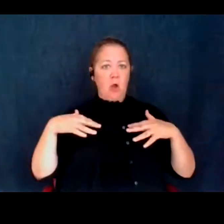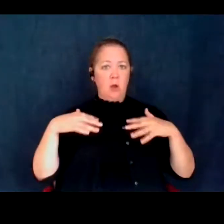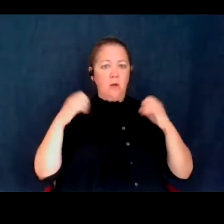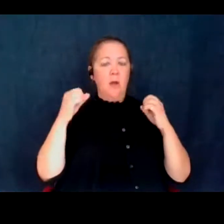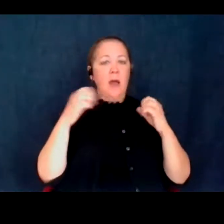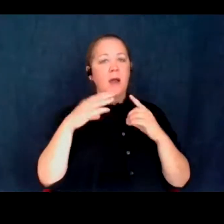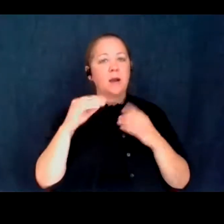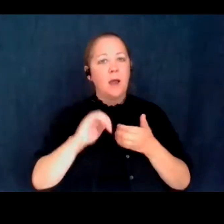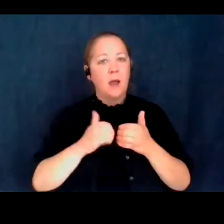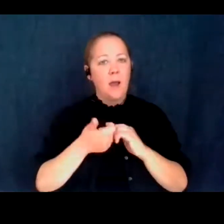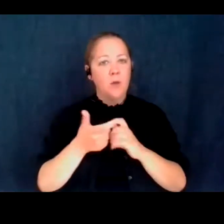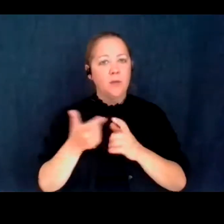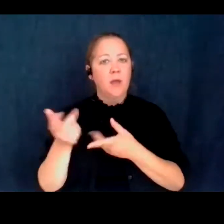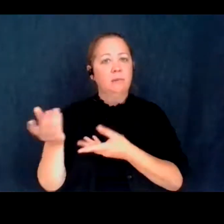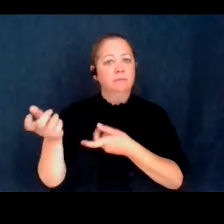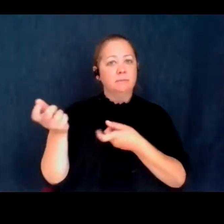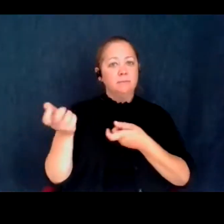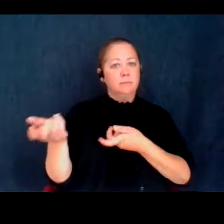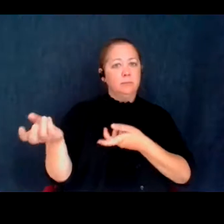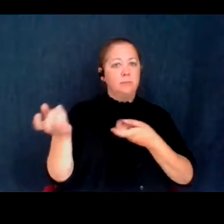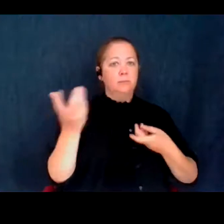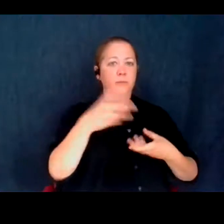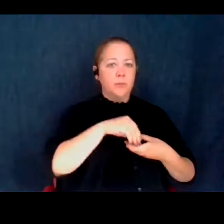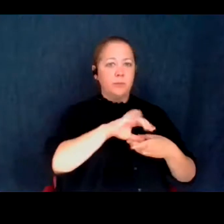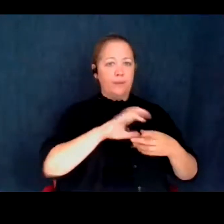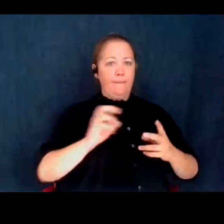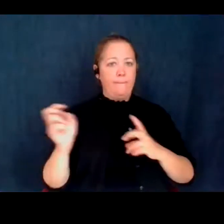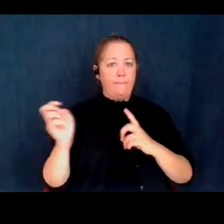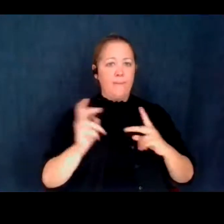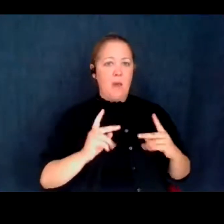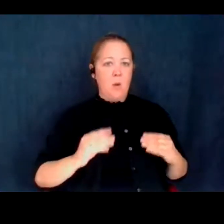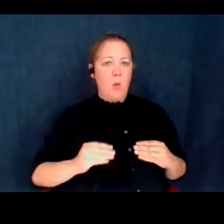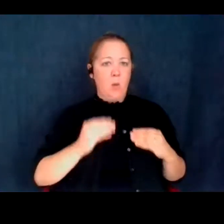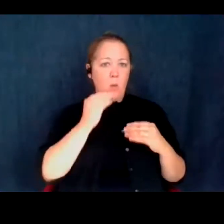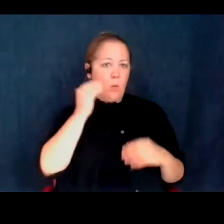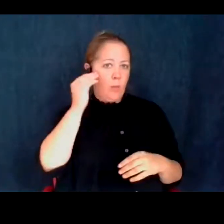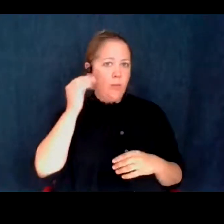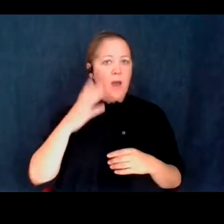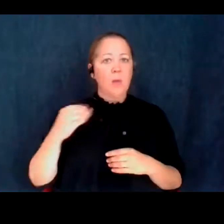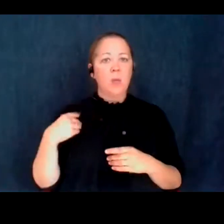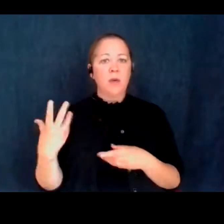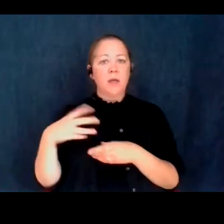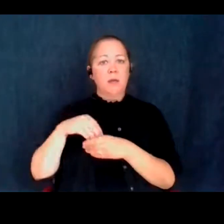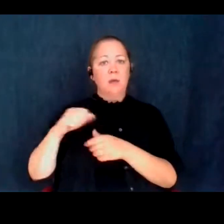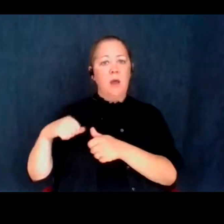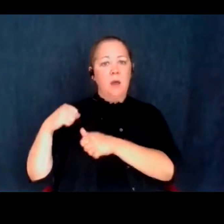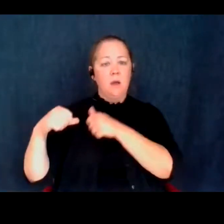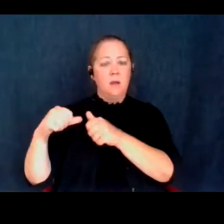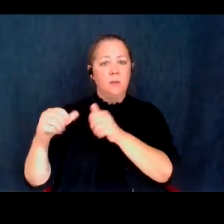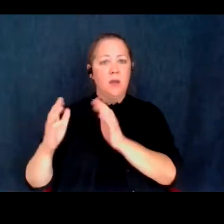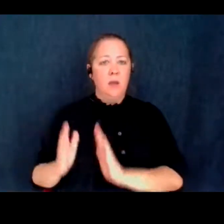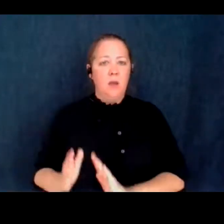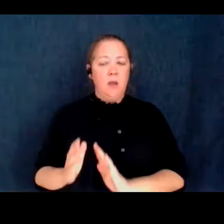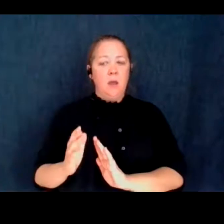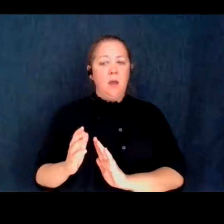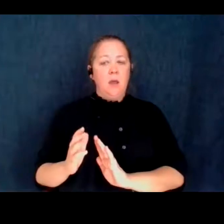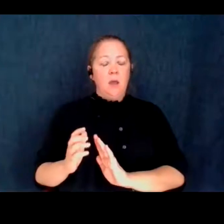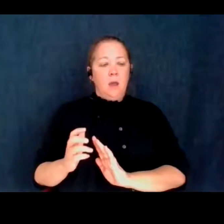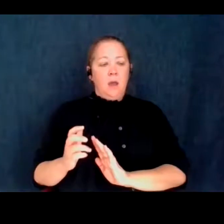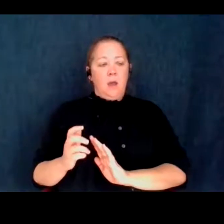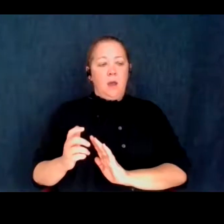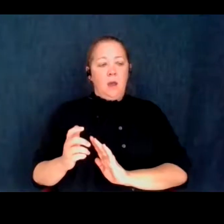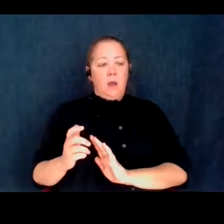to alumni programming and activities, and what opportunities and grants are available to them as alumni of